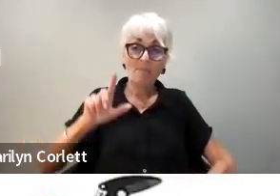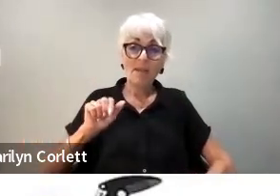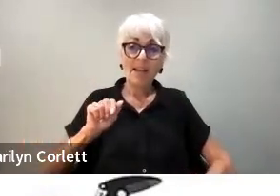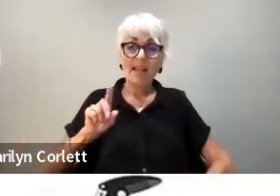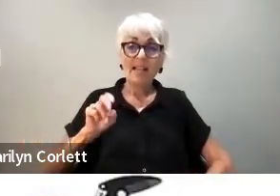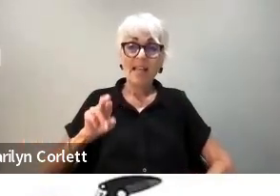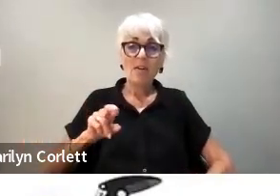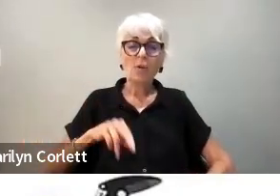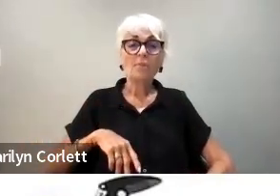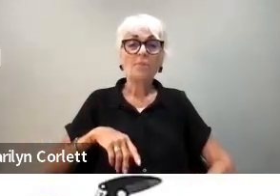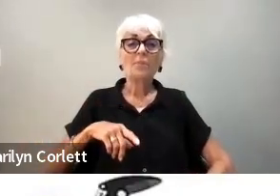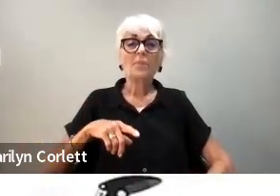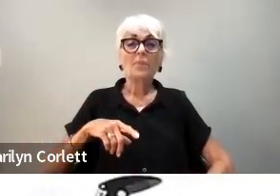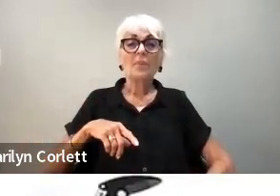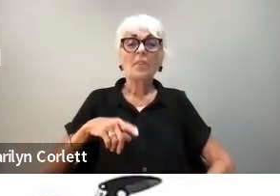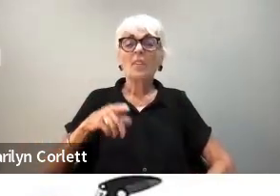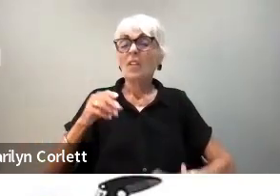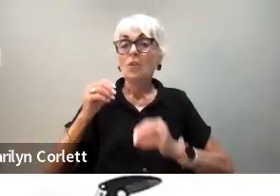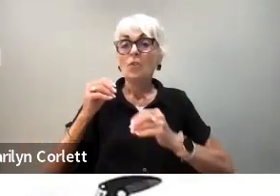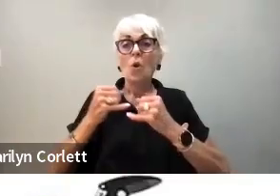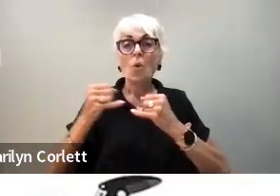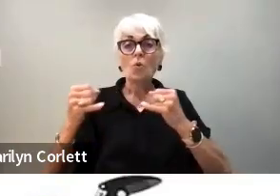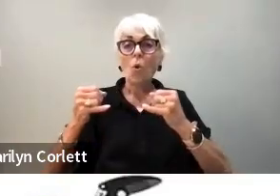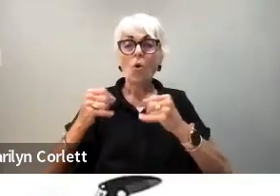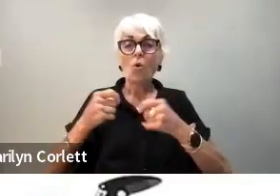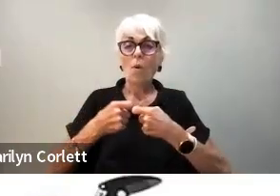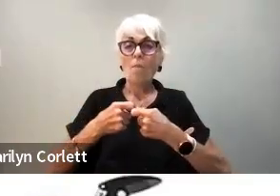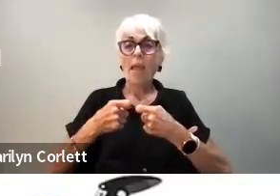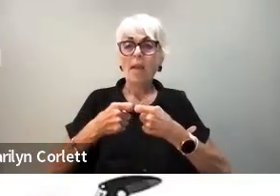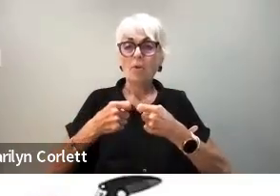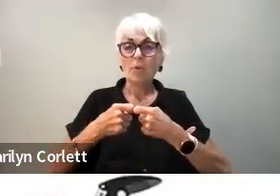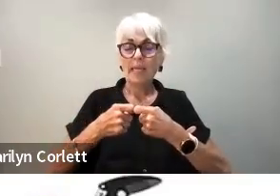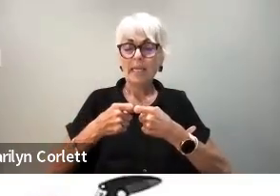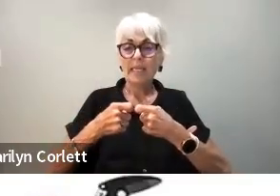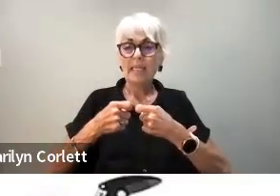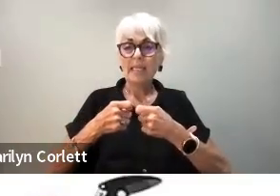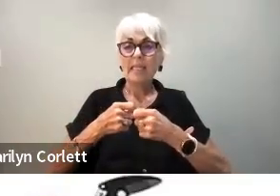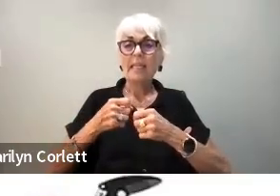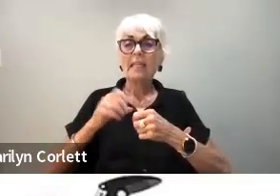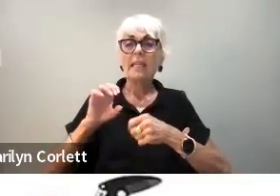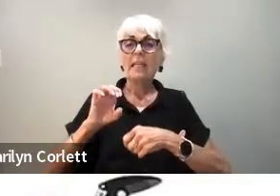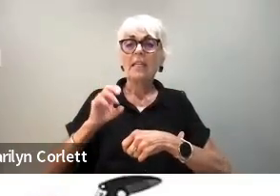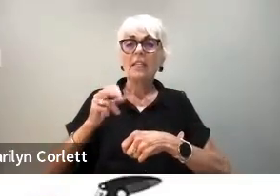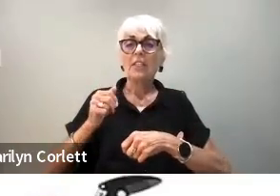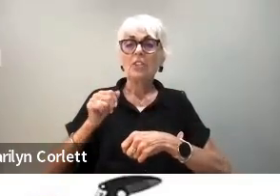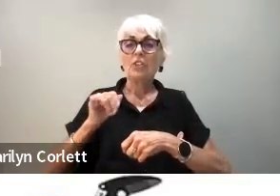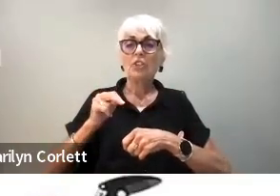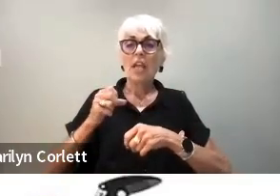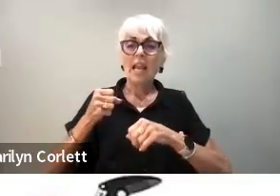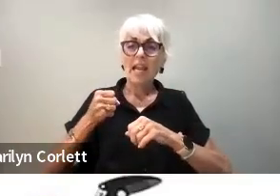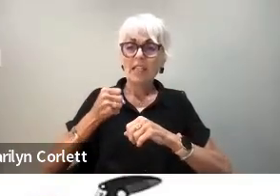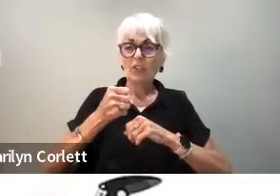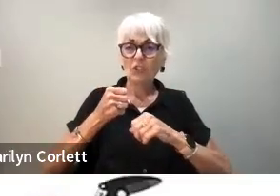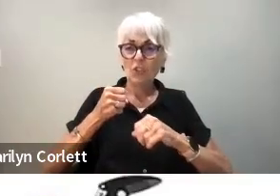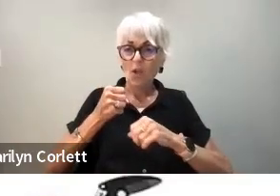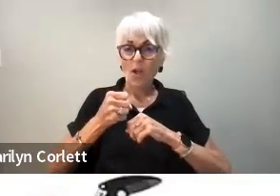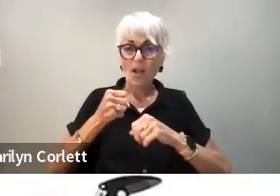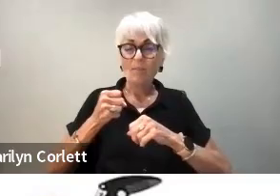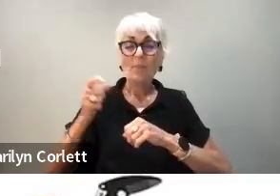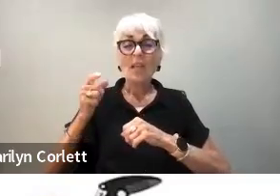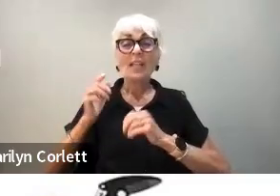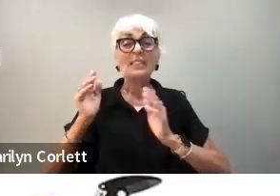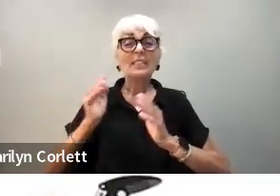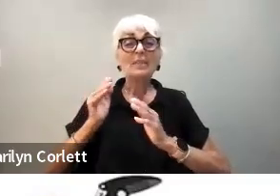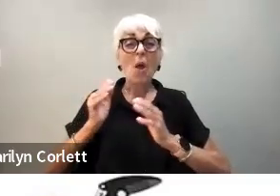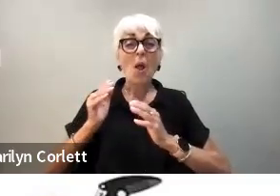a cordless or battery operated chainsaw. Again, smaller branches are great for